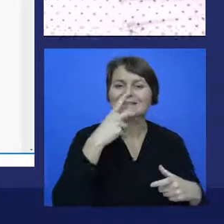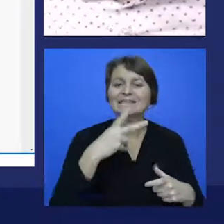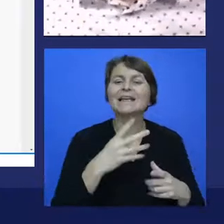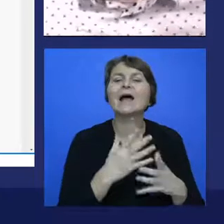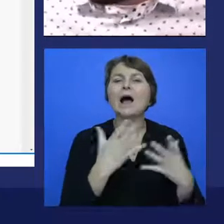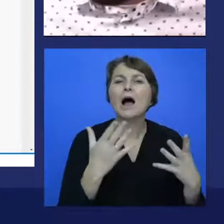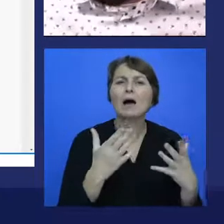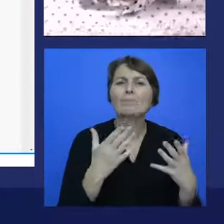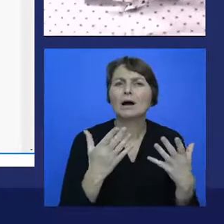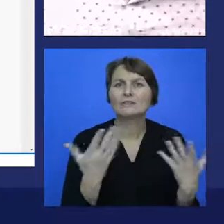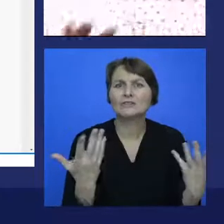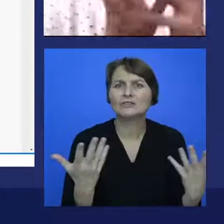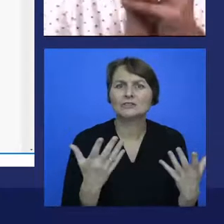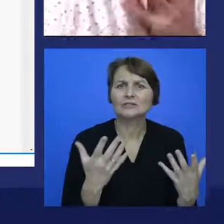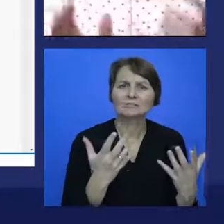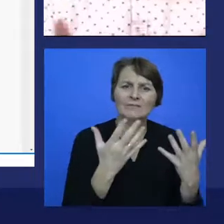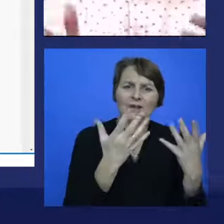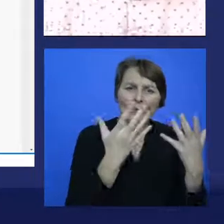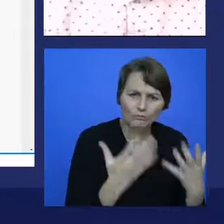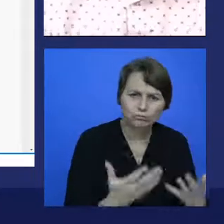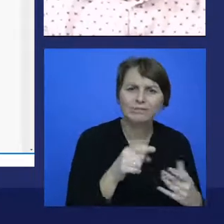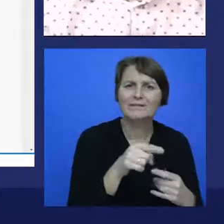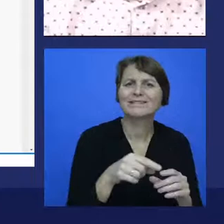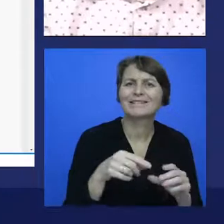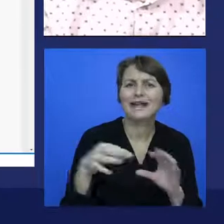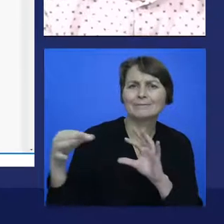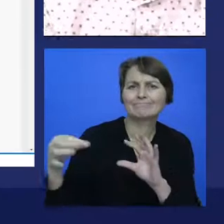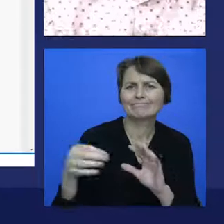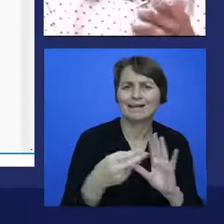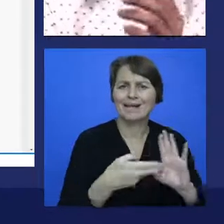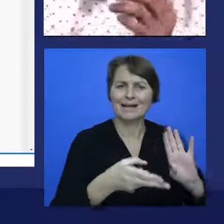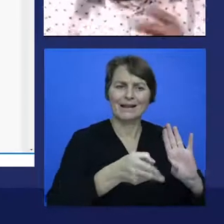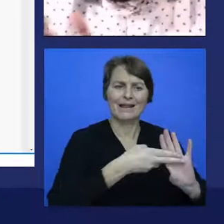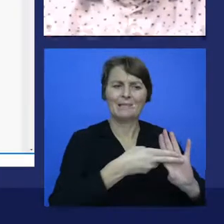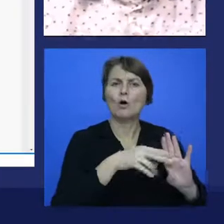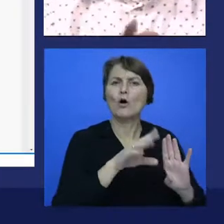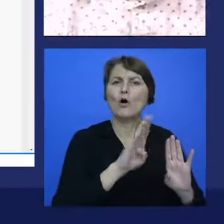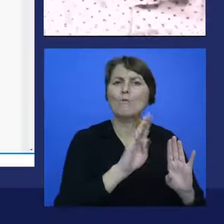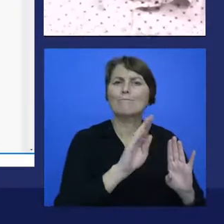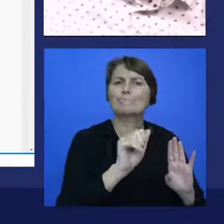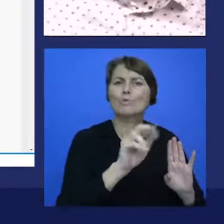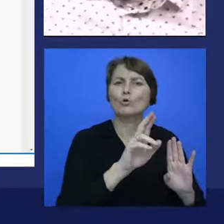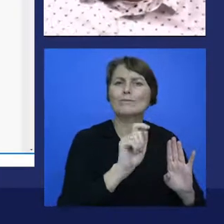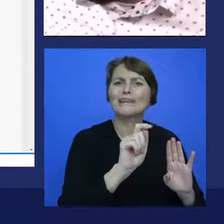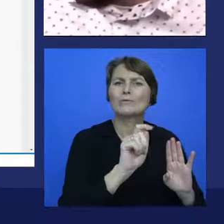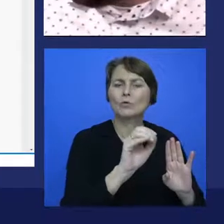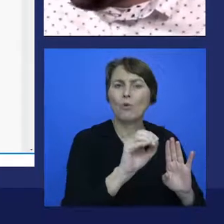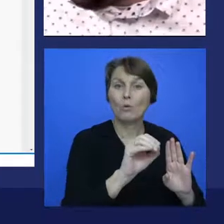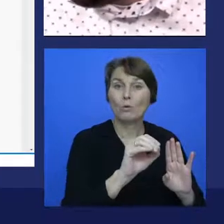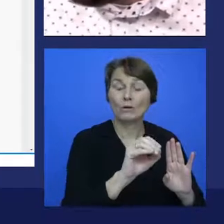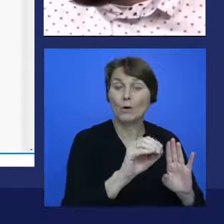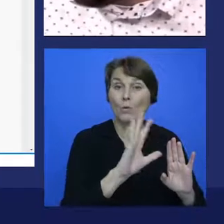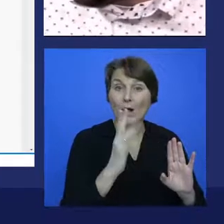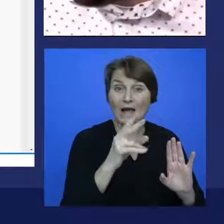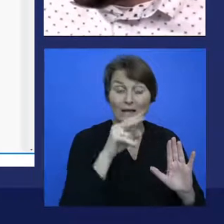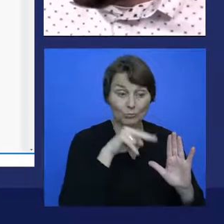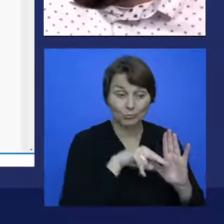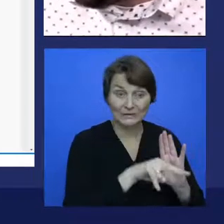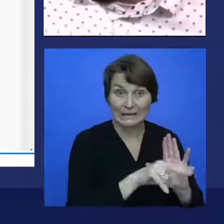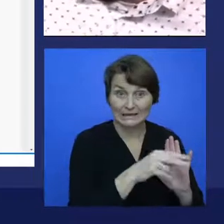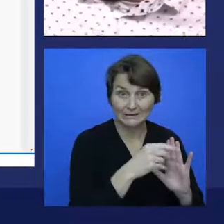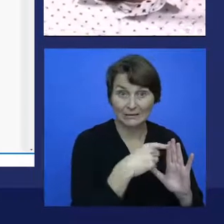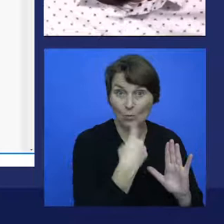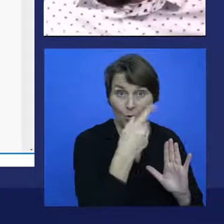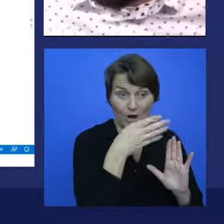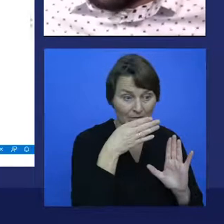in burrito, because that's all it could predict. It had no other notion of anything else, because when I train